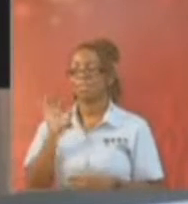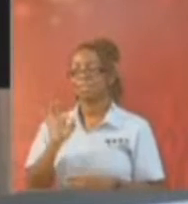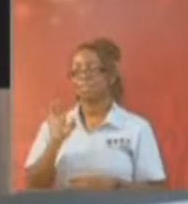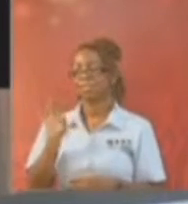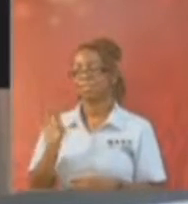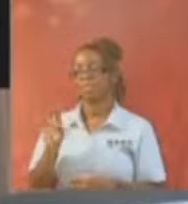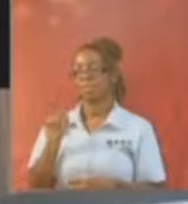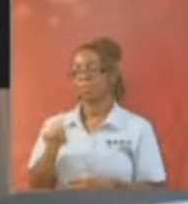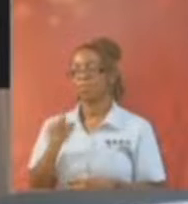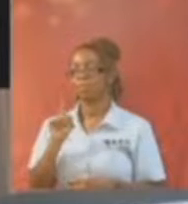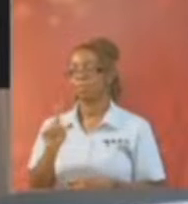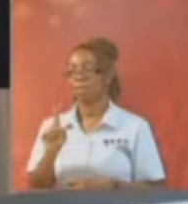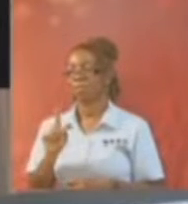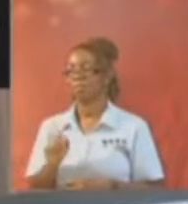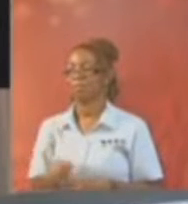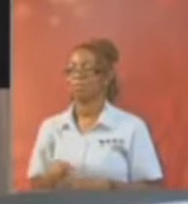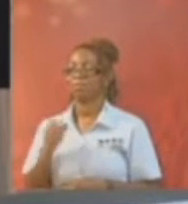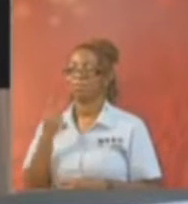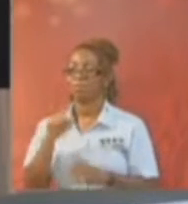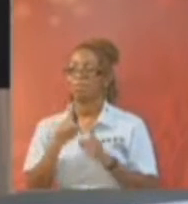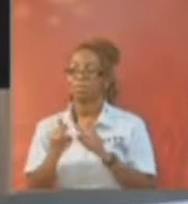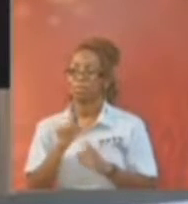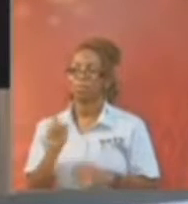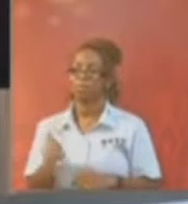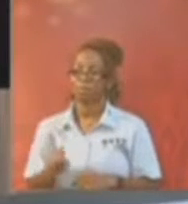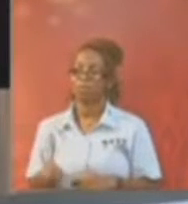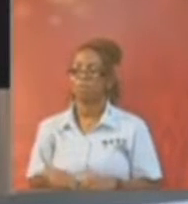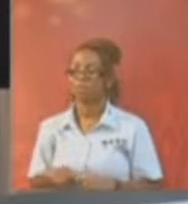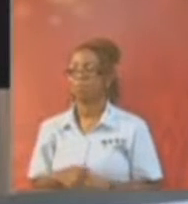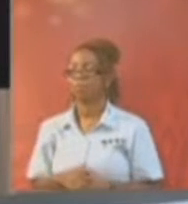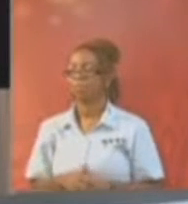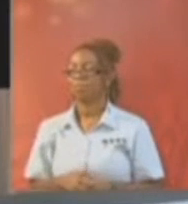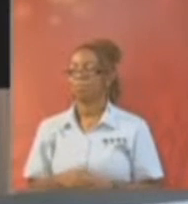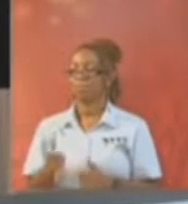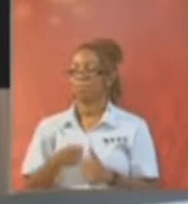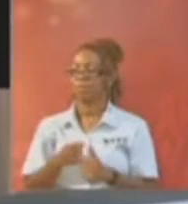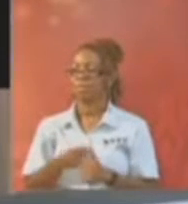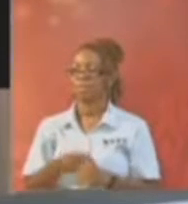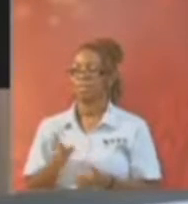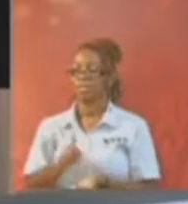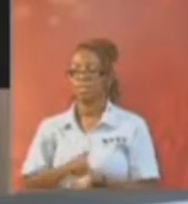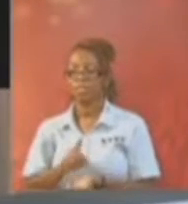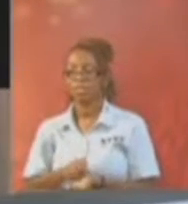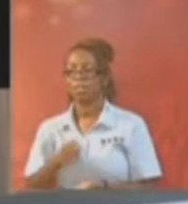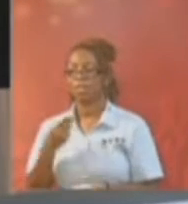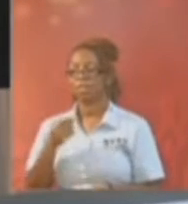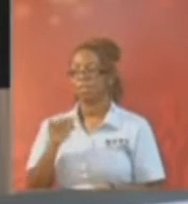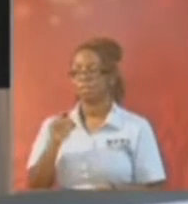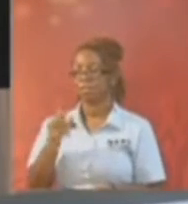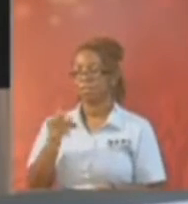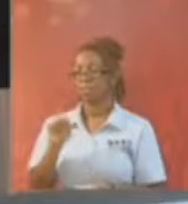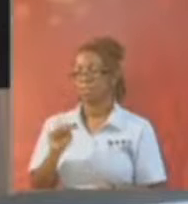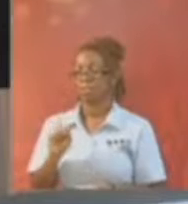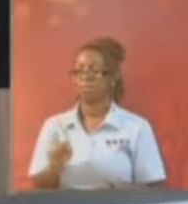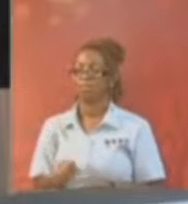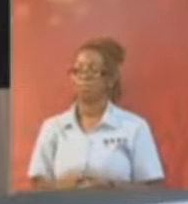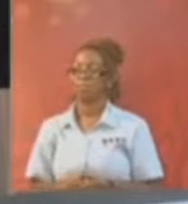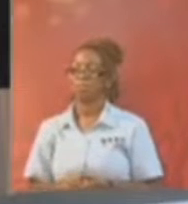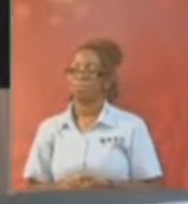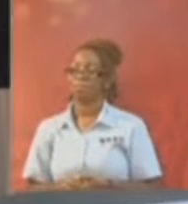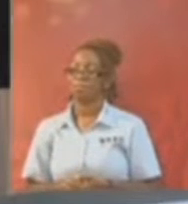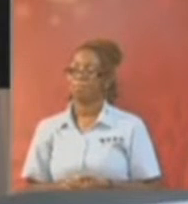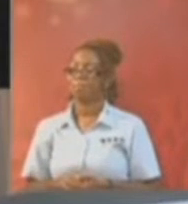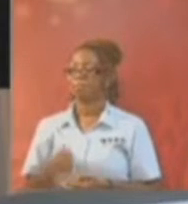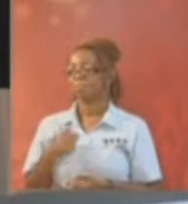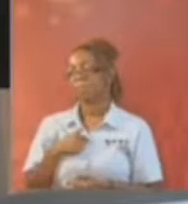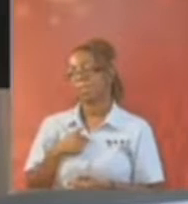FM. My 2 questions are really for Dr. Hines. Dr. Hines, I heard,